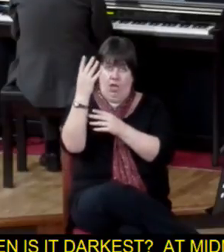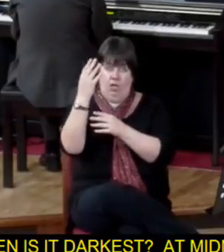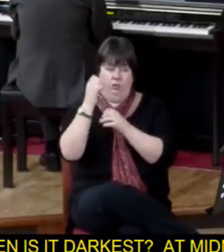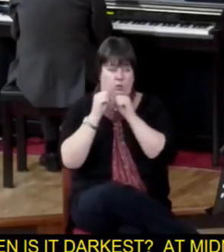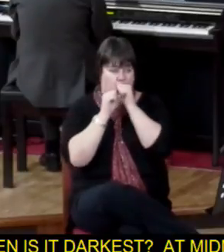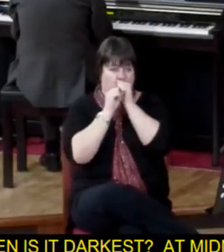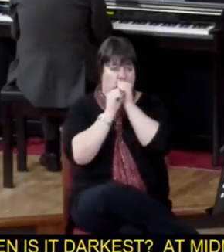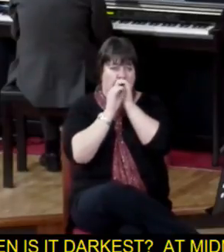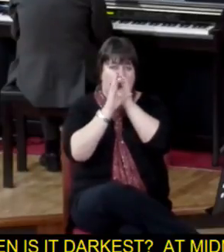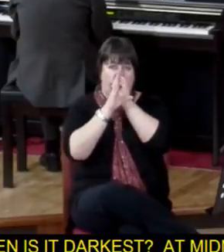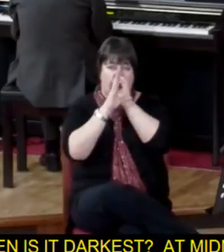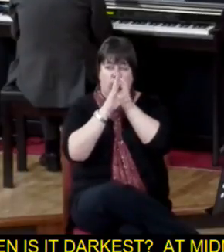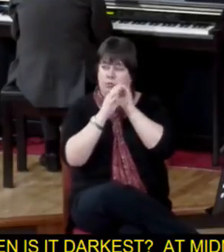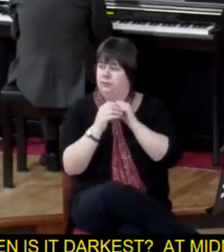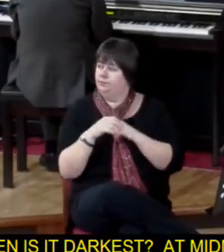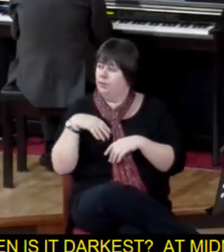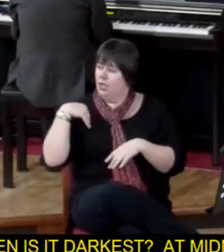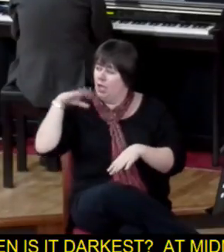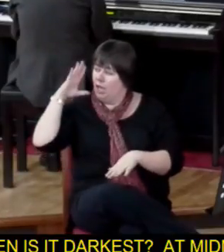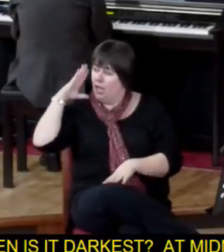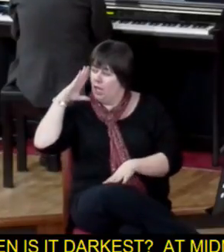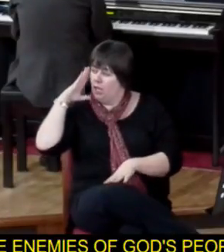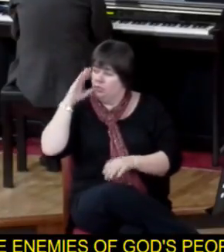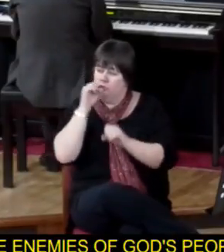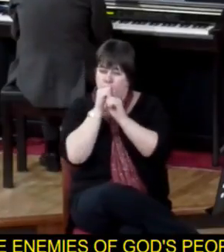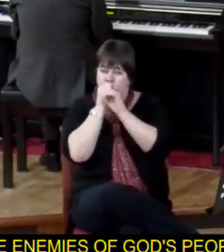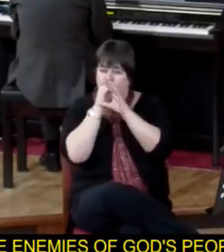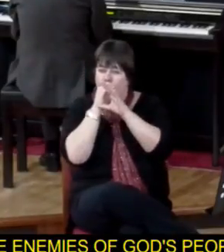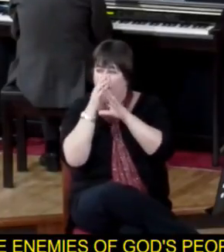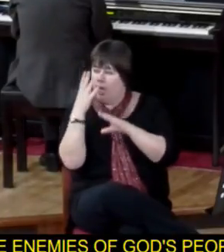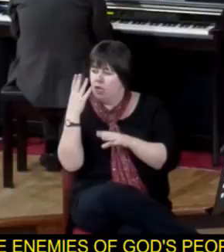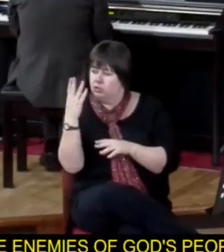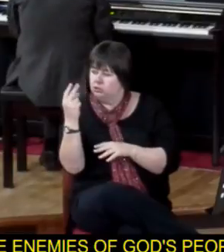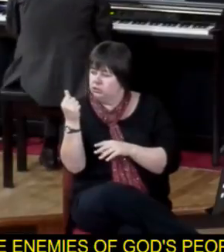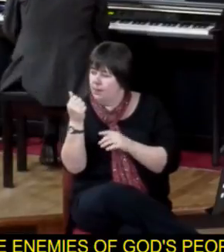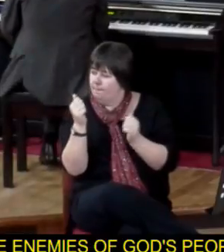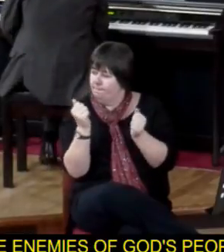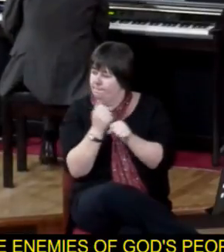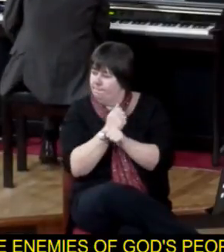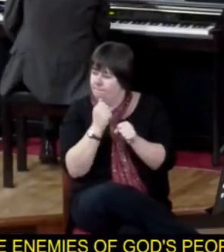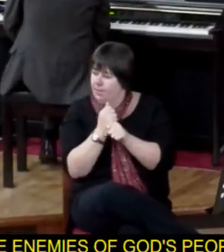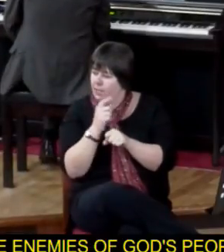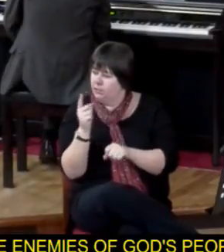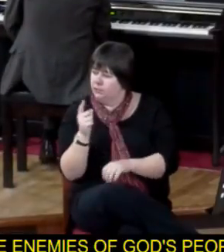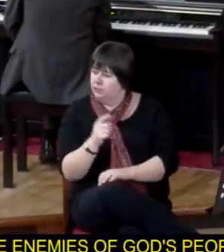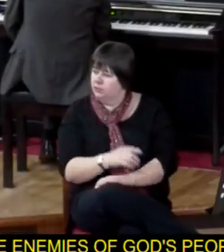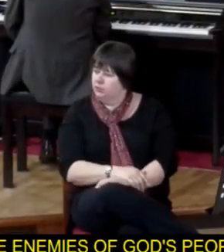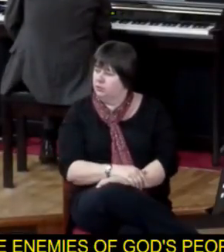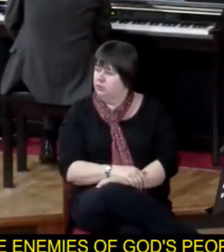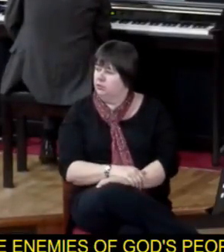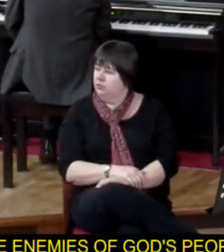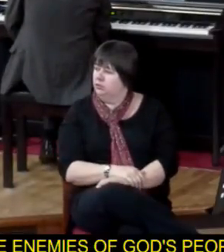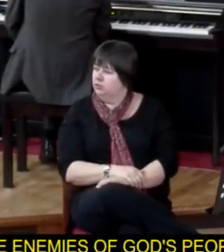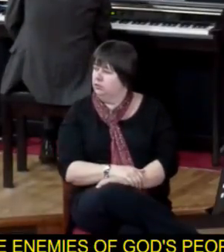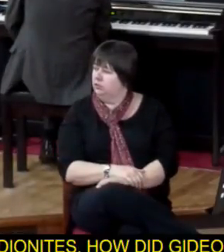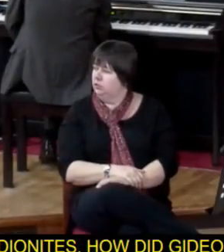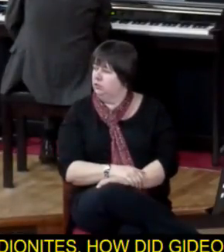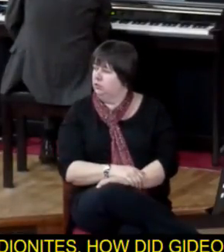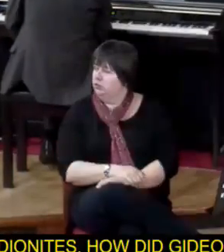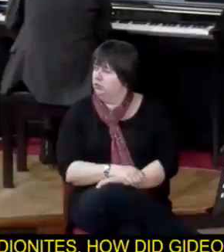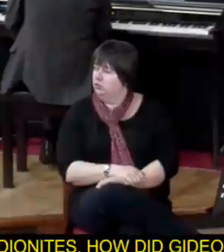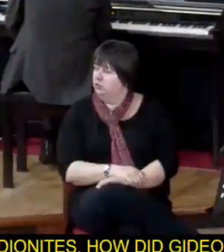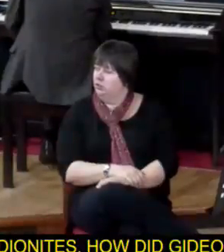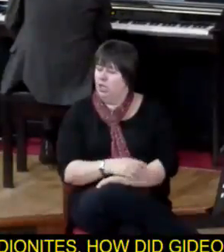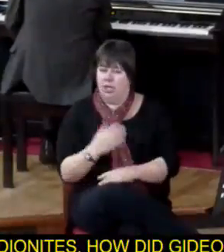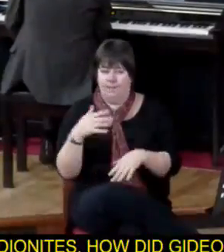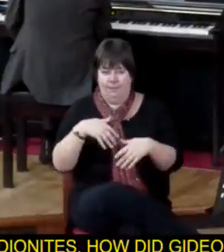their trumpets. Right, let's hear some of you sound through your trumpets, because some of you have got trumpets. Where are all the ones with trumpets? Where